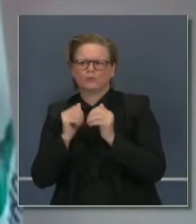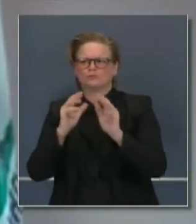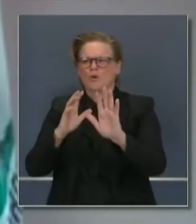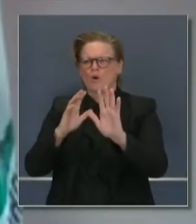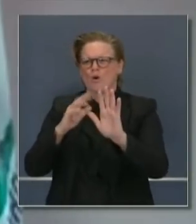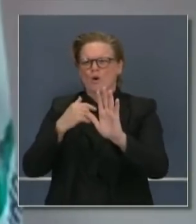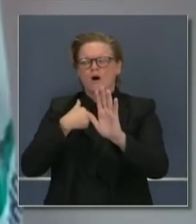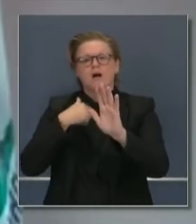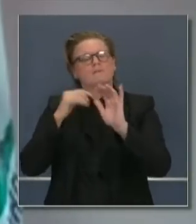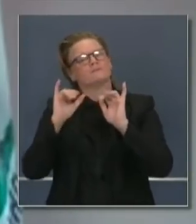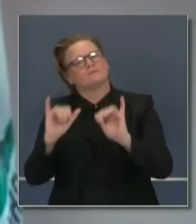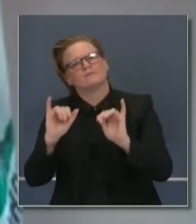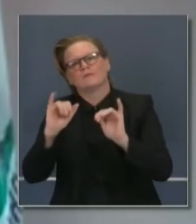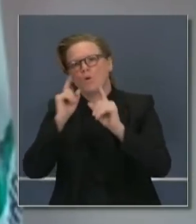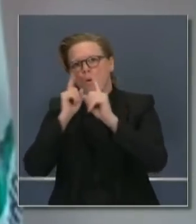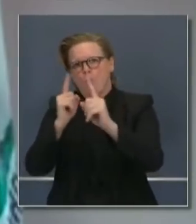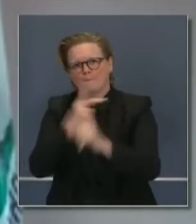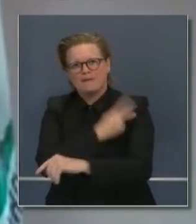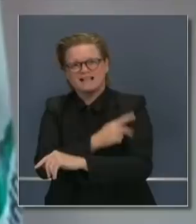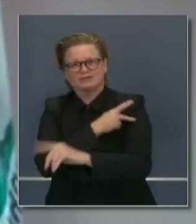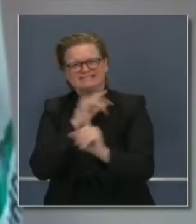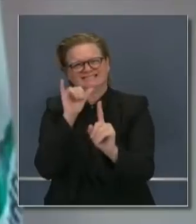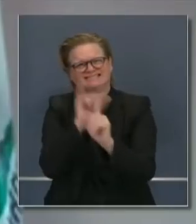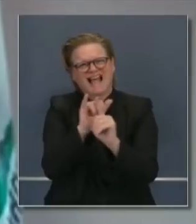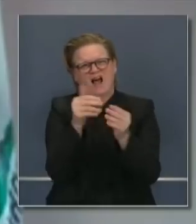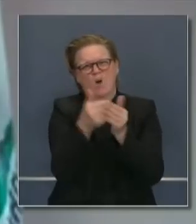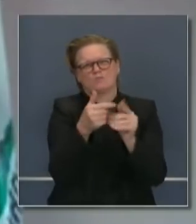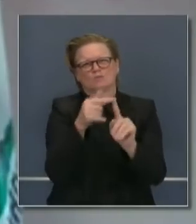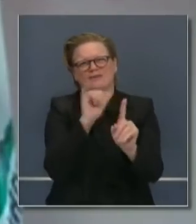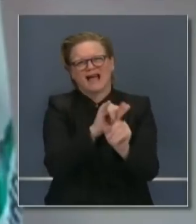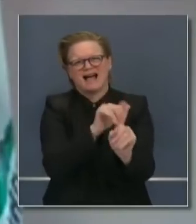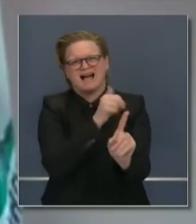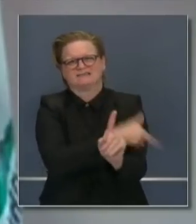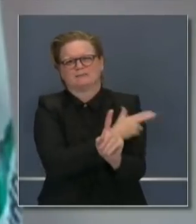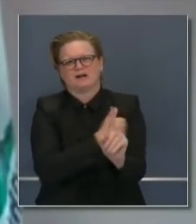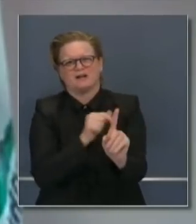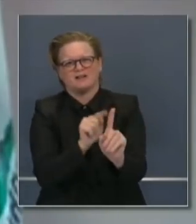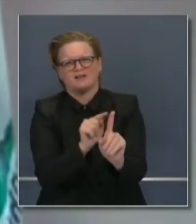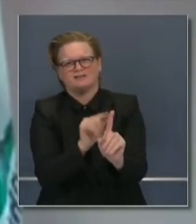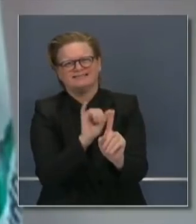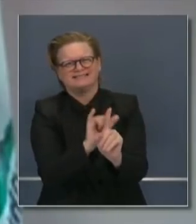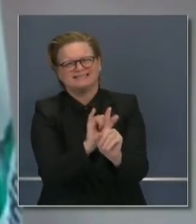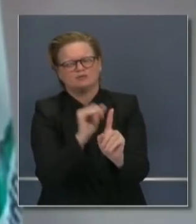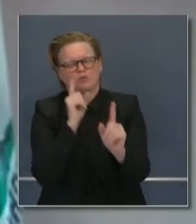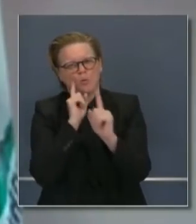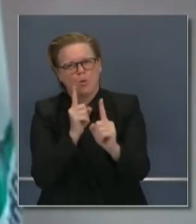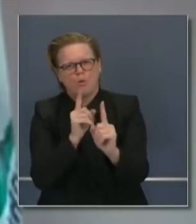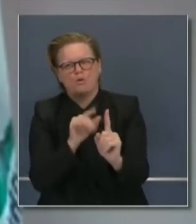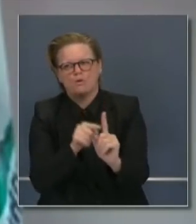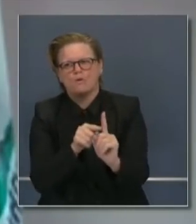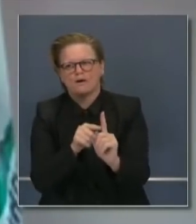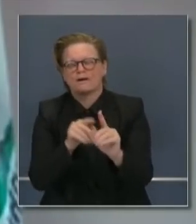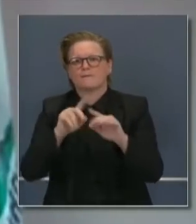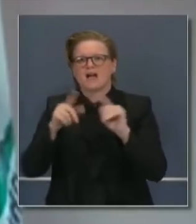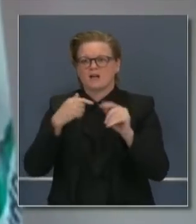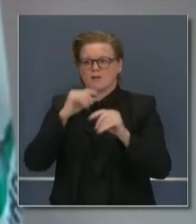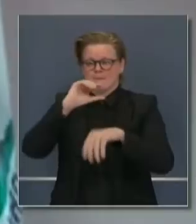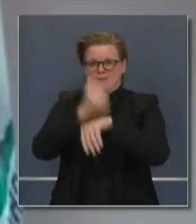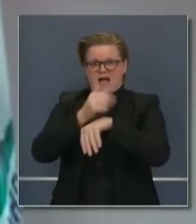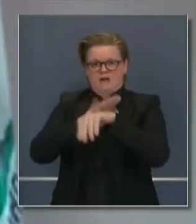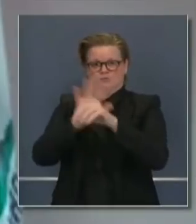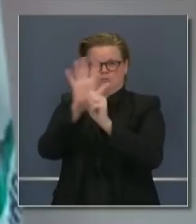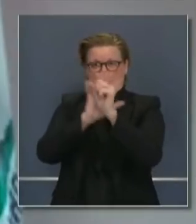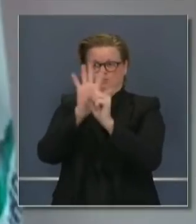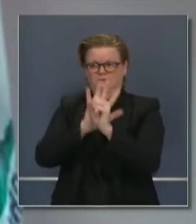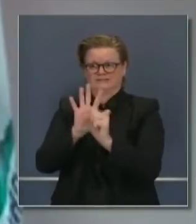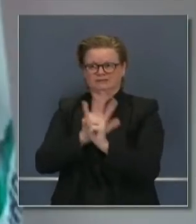can to their home, their loved ones. So using the regional approach, looking at regional capacity